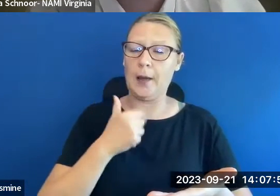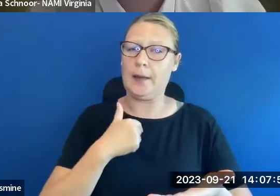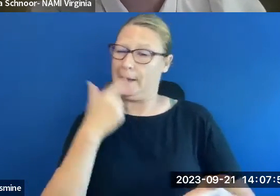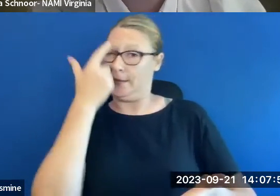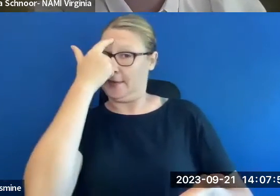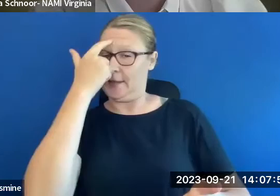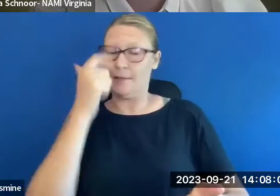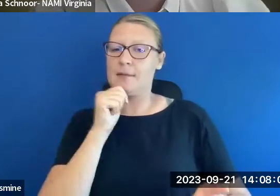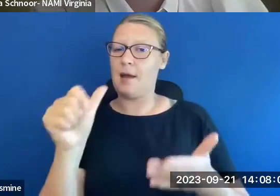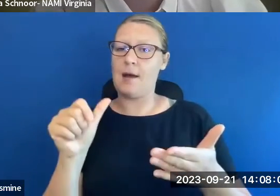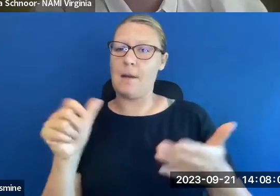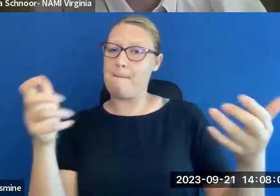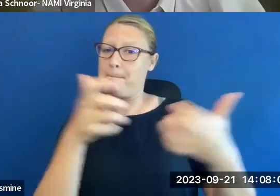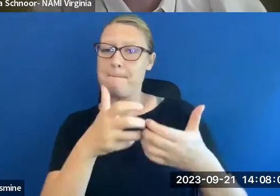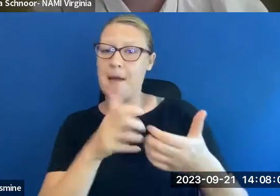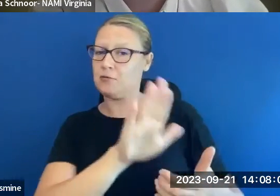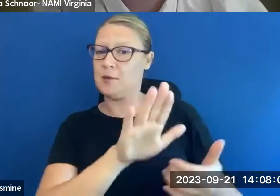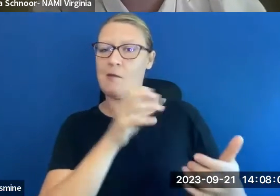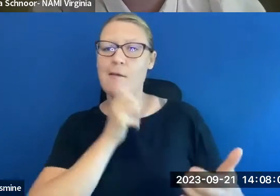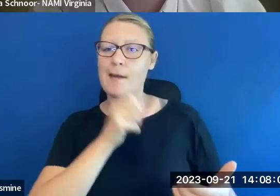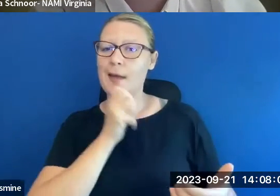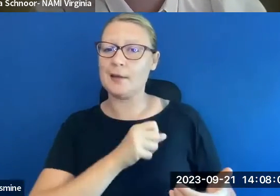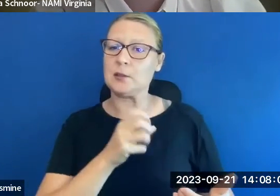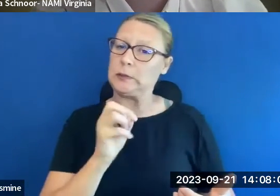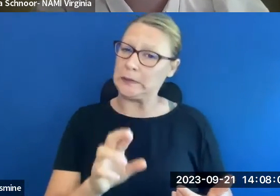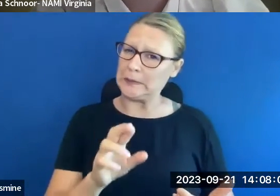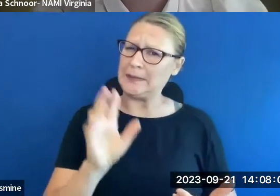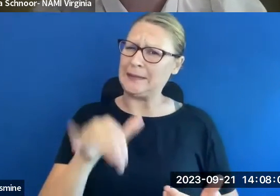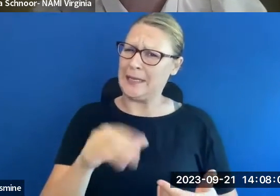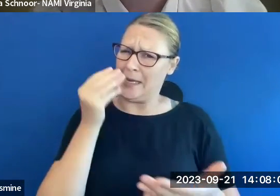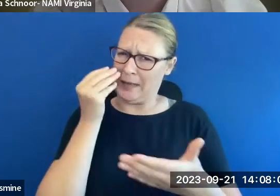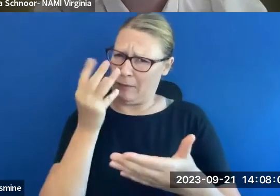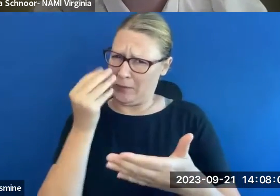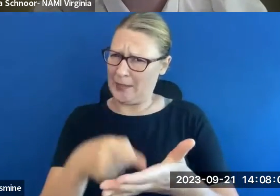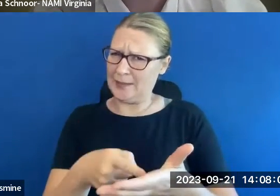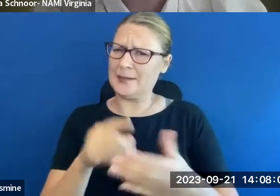developmentally appropriate or like it might have an adverse effect upon them in the future.